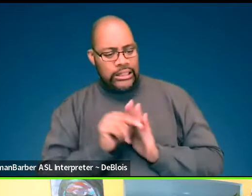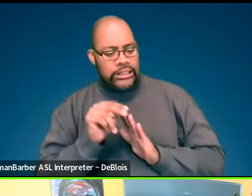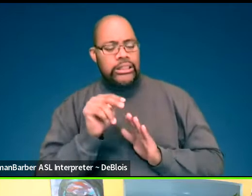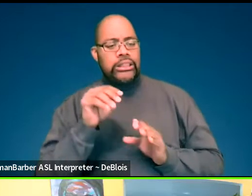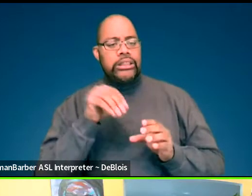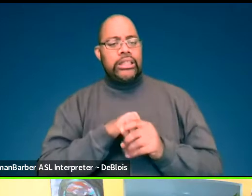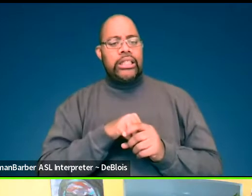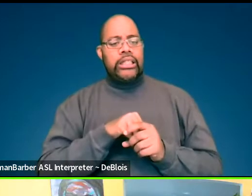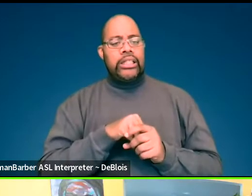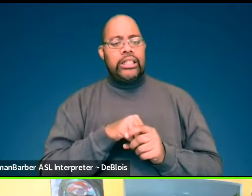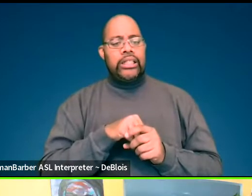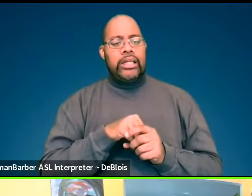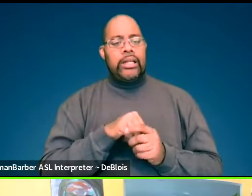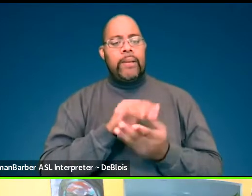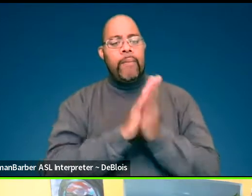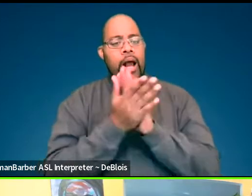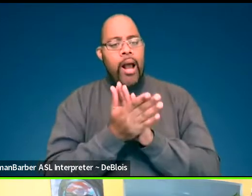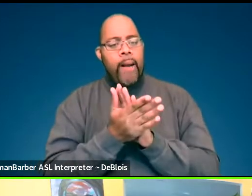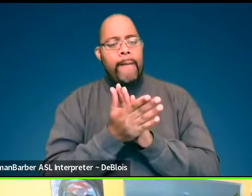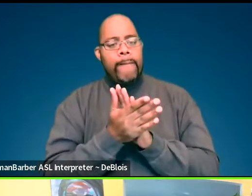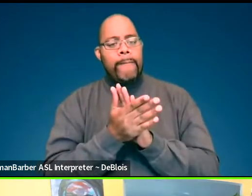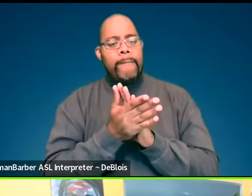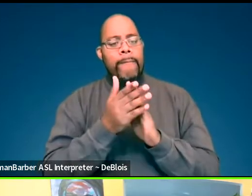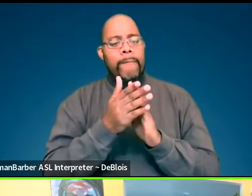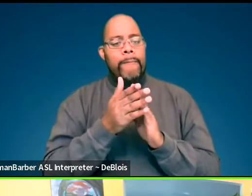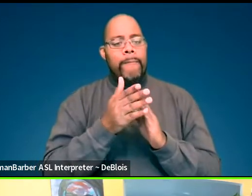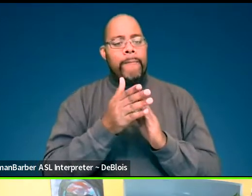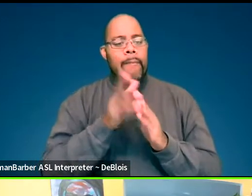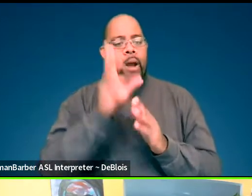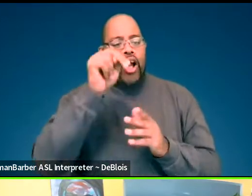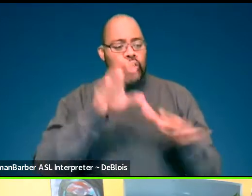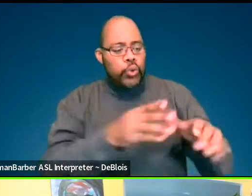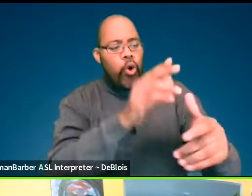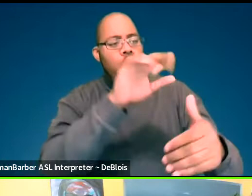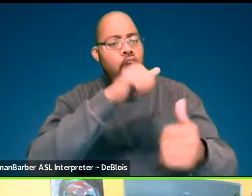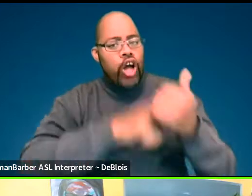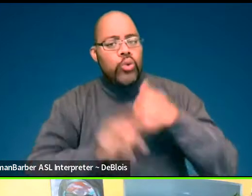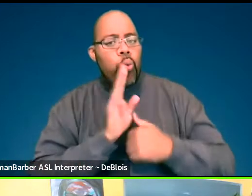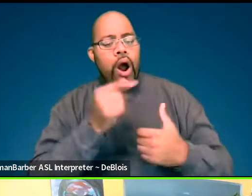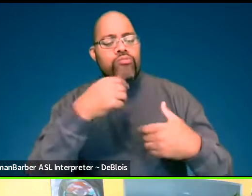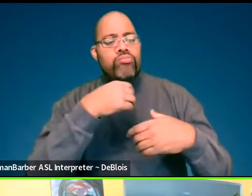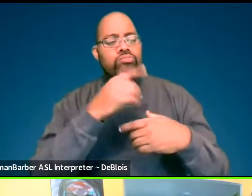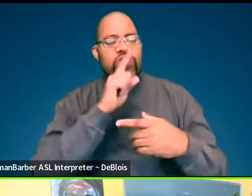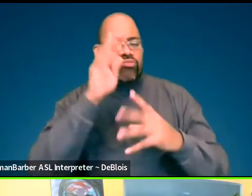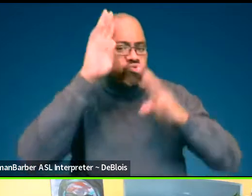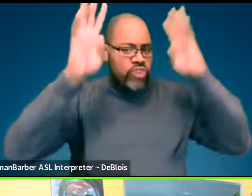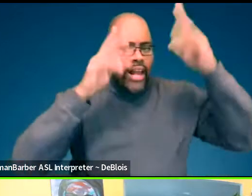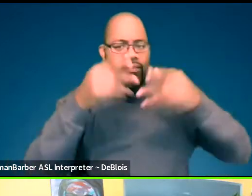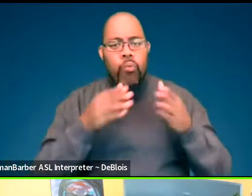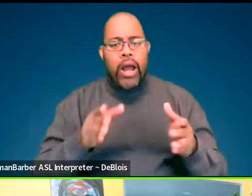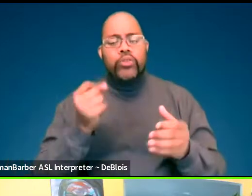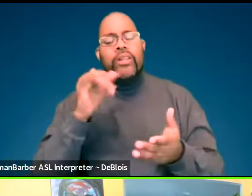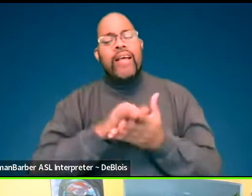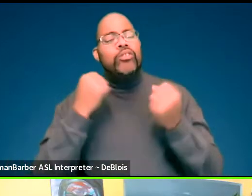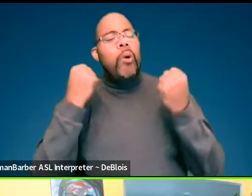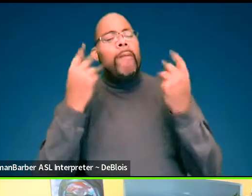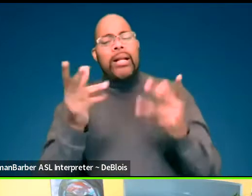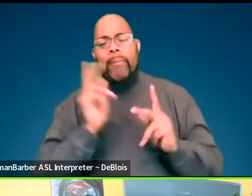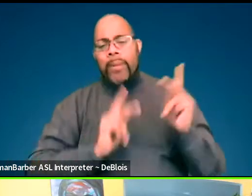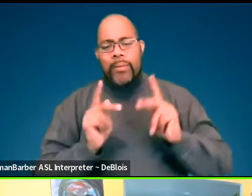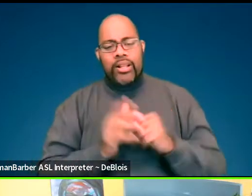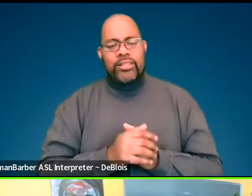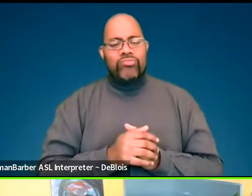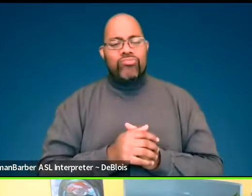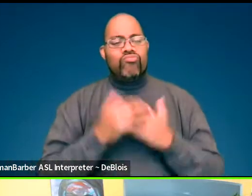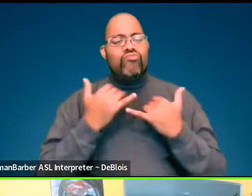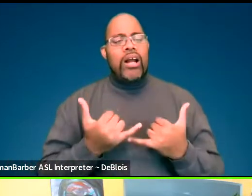Black, becoming and undoing underwater in really creative ways. So there are so many people